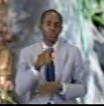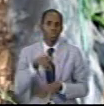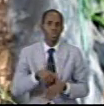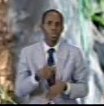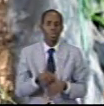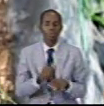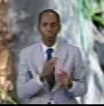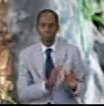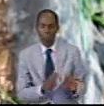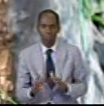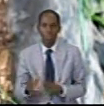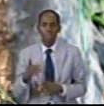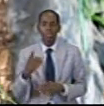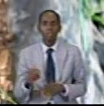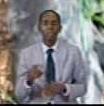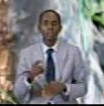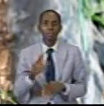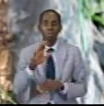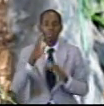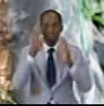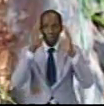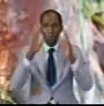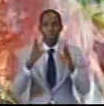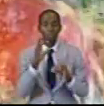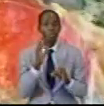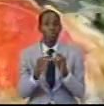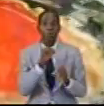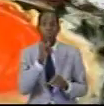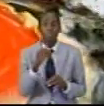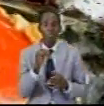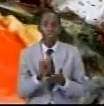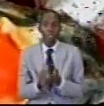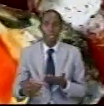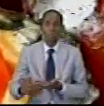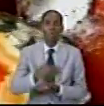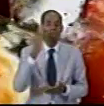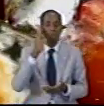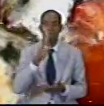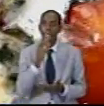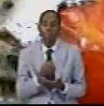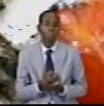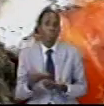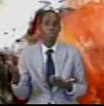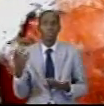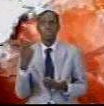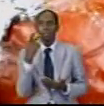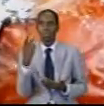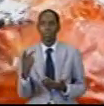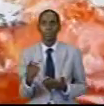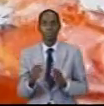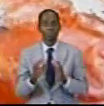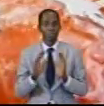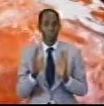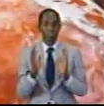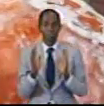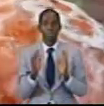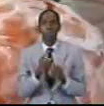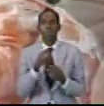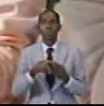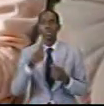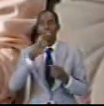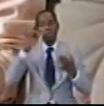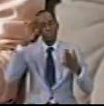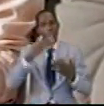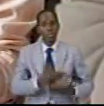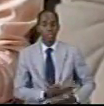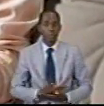the focus you have. Otherwise, that harvest will be wasted. And you know something? Look up here for a moment. When you're expecting a baby in the